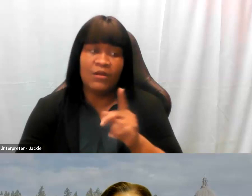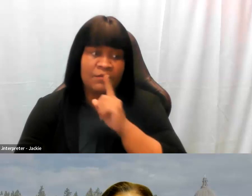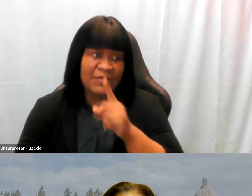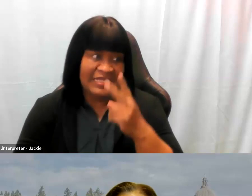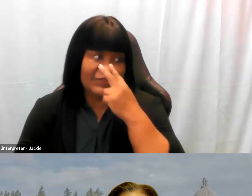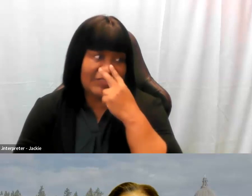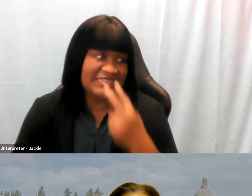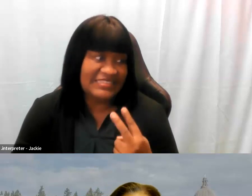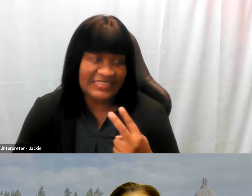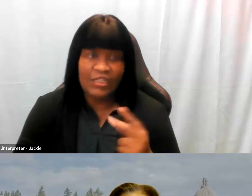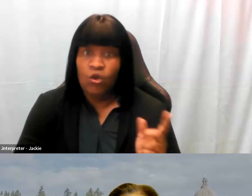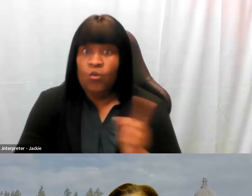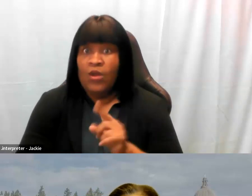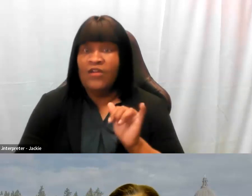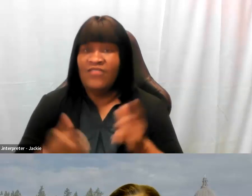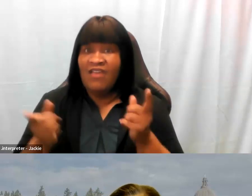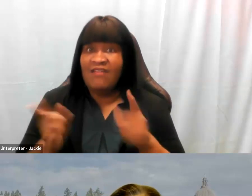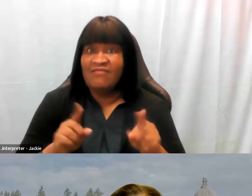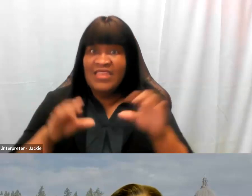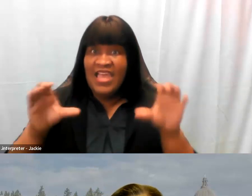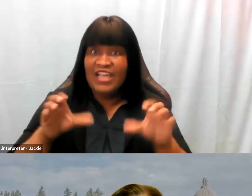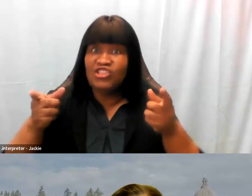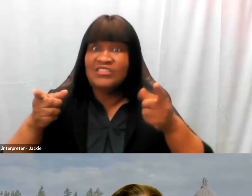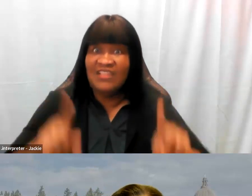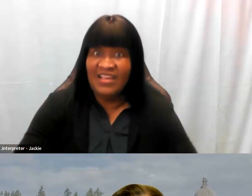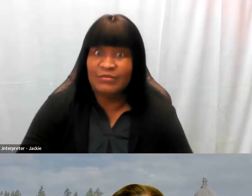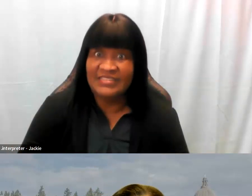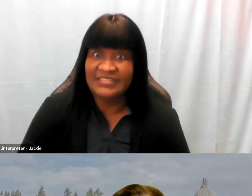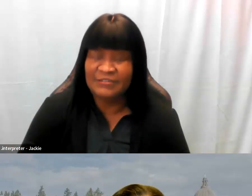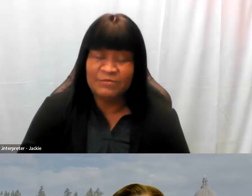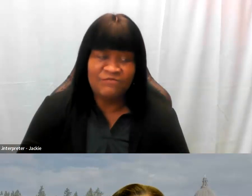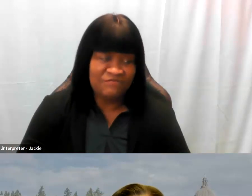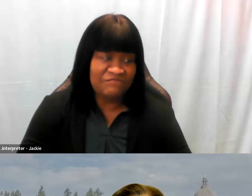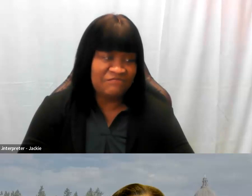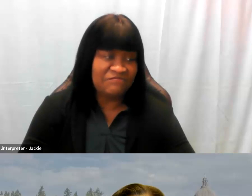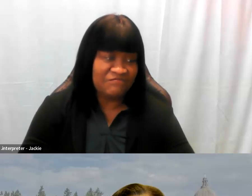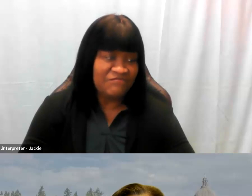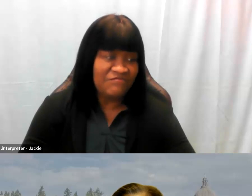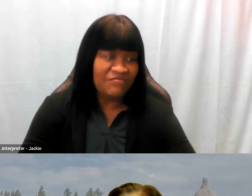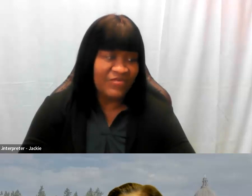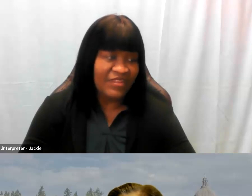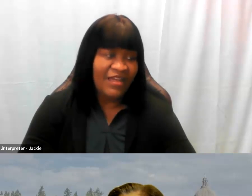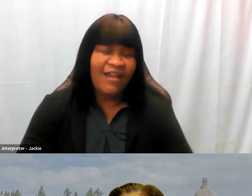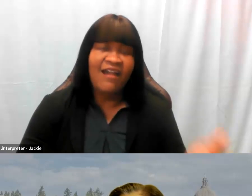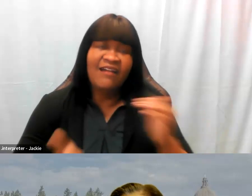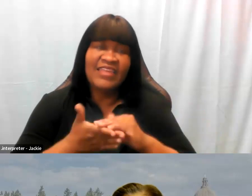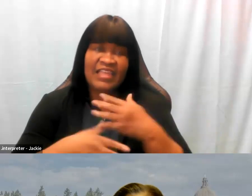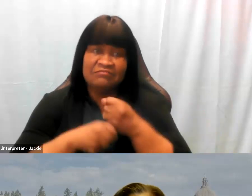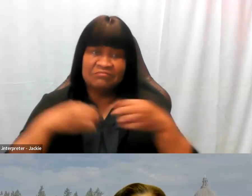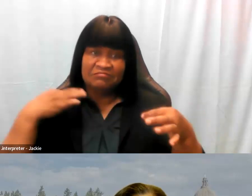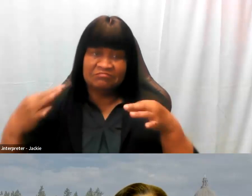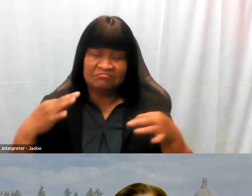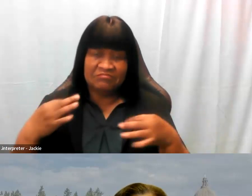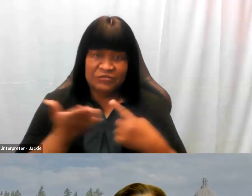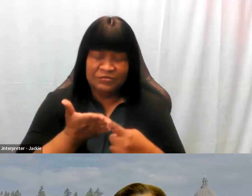see where that action item lies. So just to summarize takeaways from this